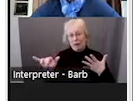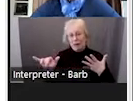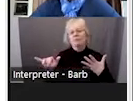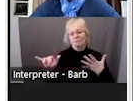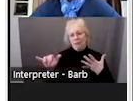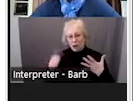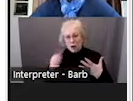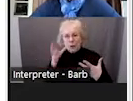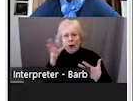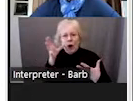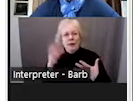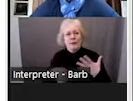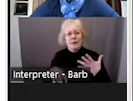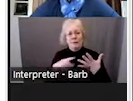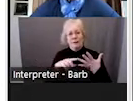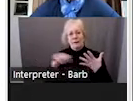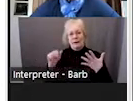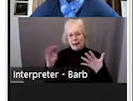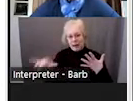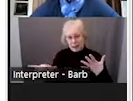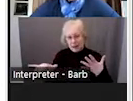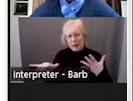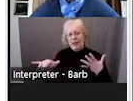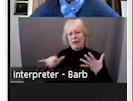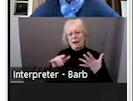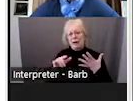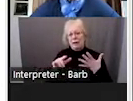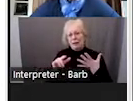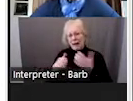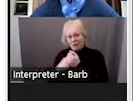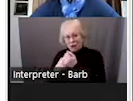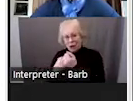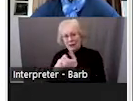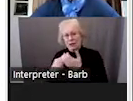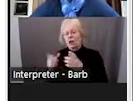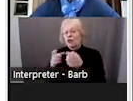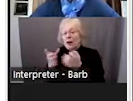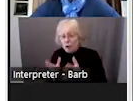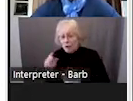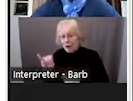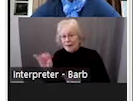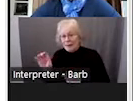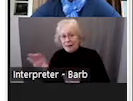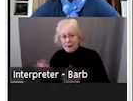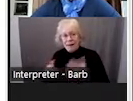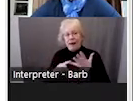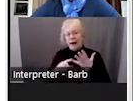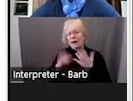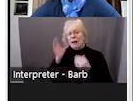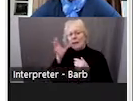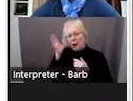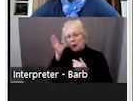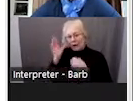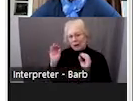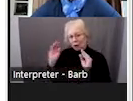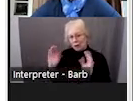ICI, and Sally Sexton, a parent ally and educator. Next, I will explain a few things to ensure accessibility